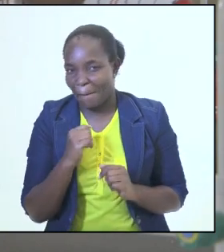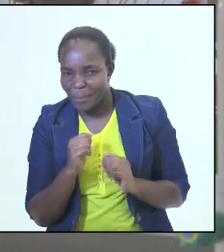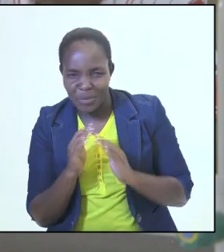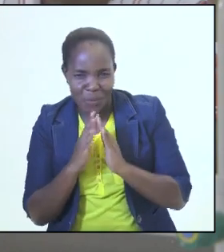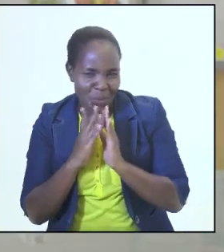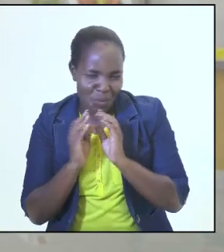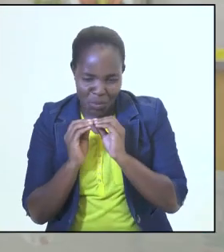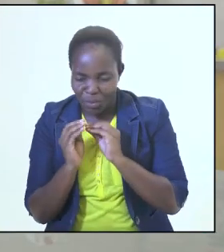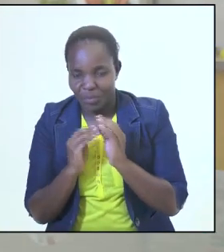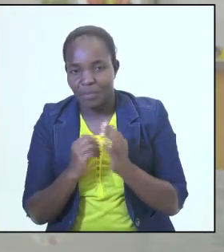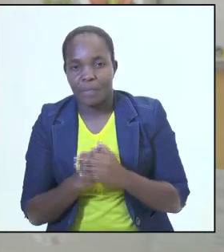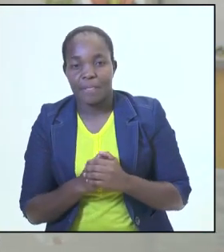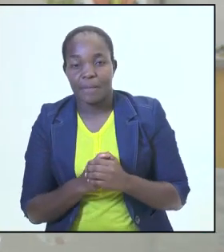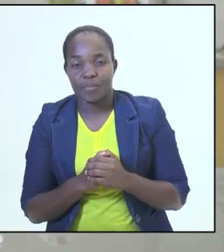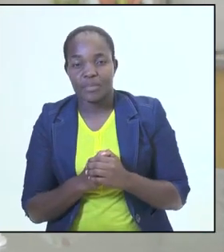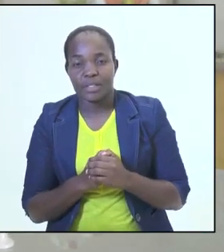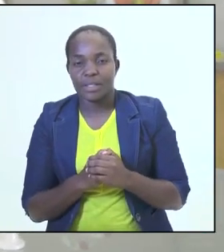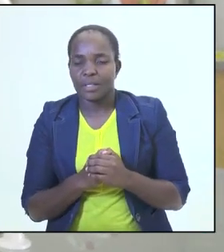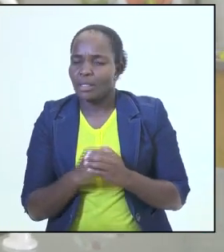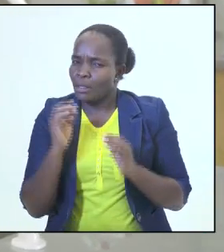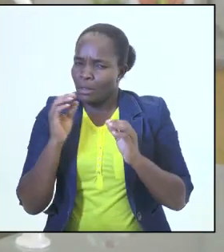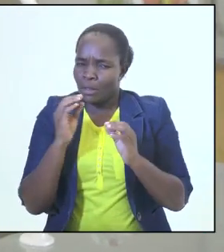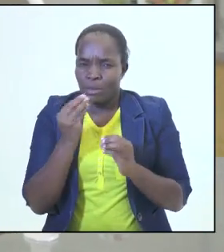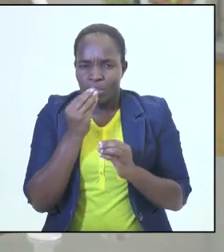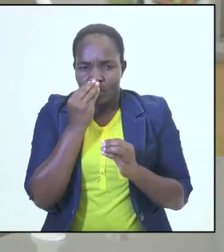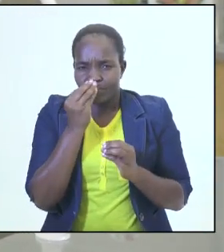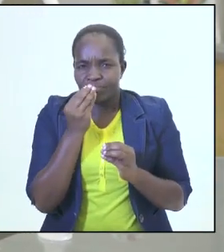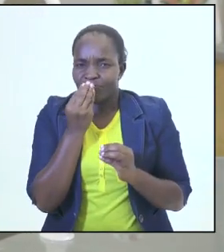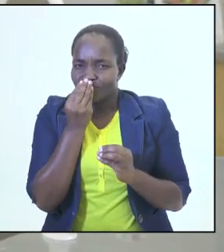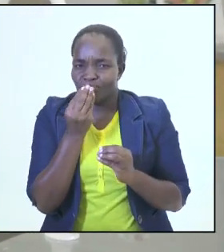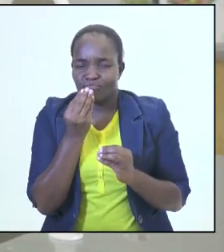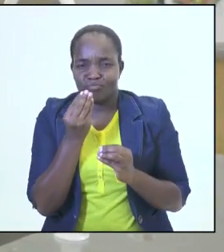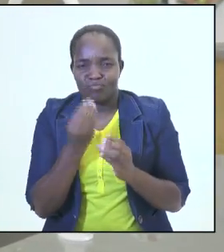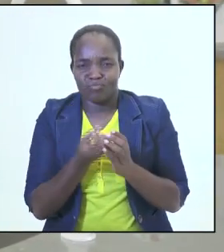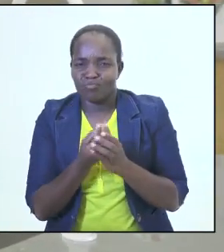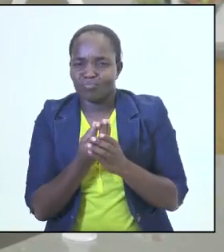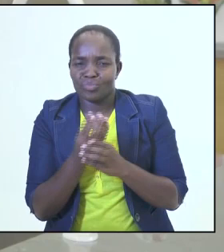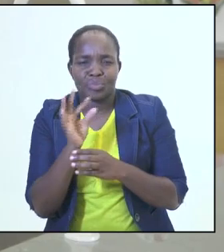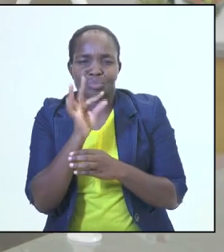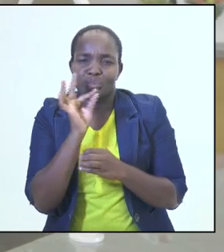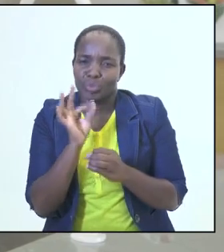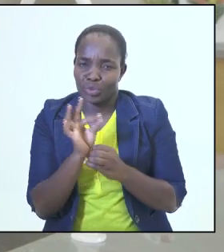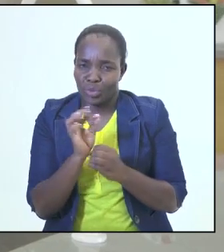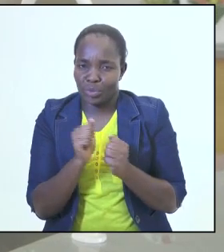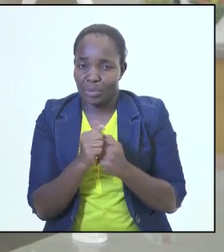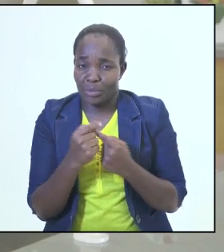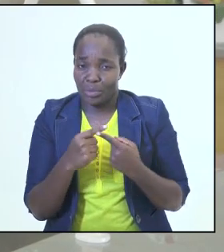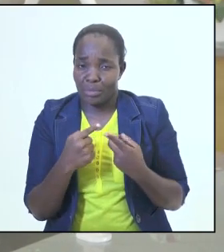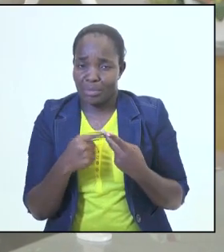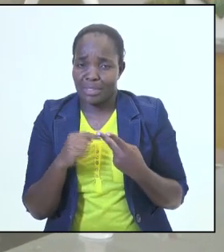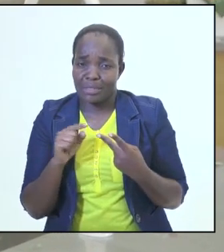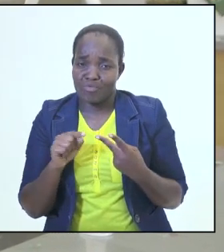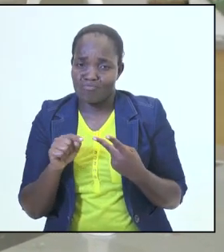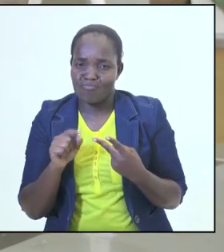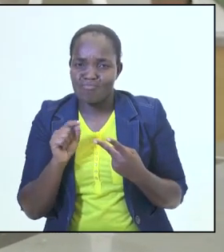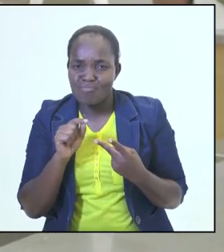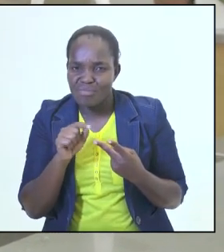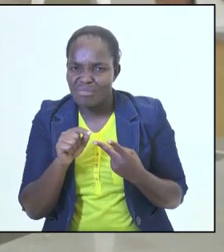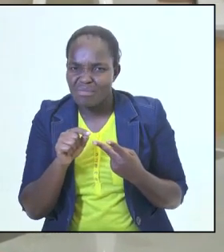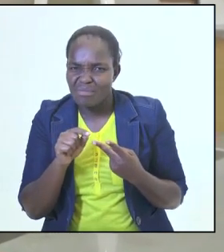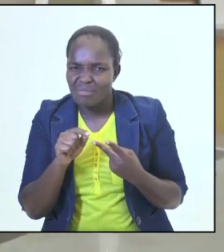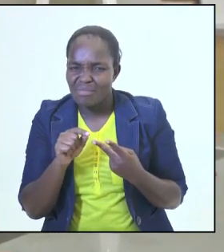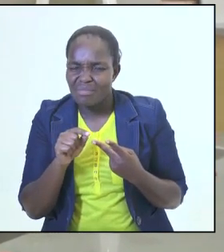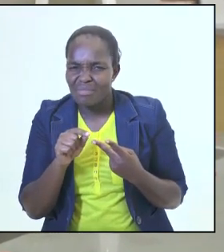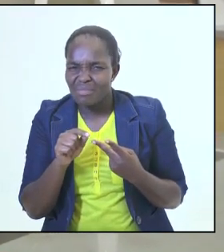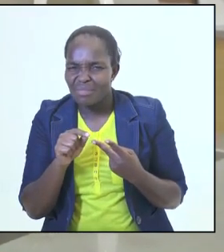this. Flowers are indeed beautiful to us and the insects. I don't know whether animals appreciate the color